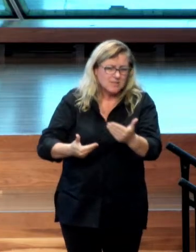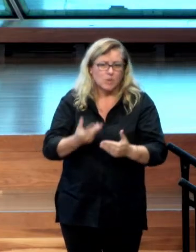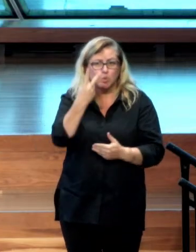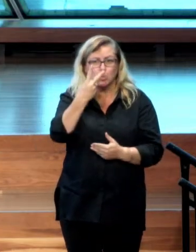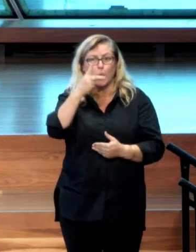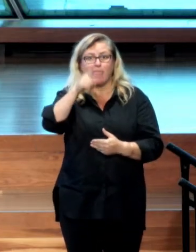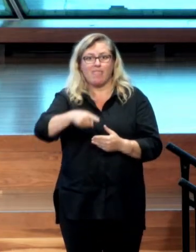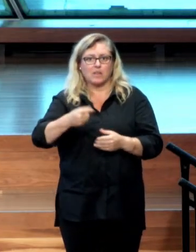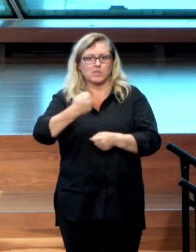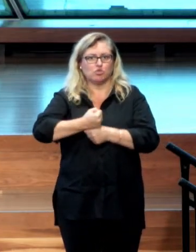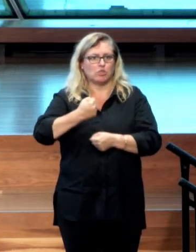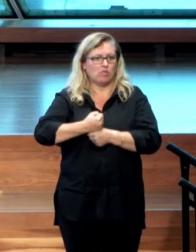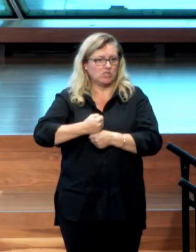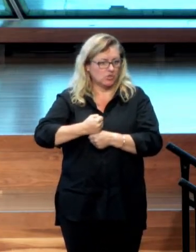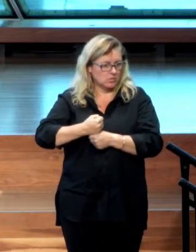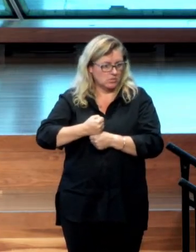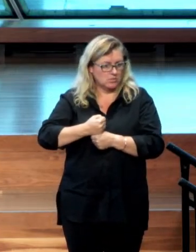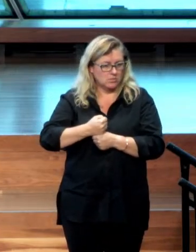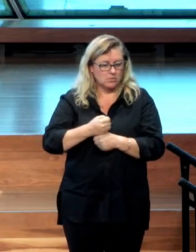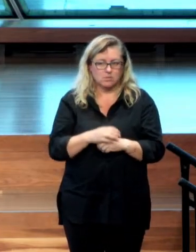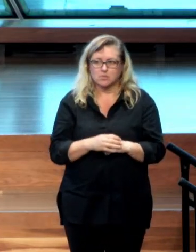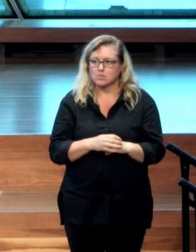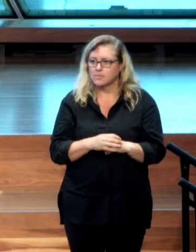generations. I